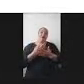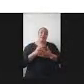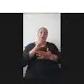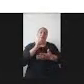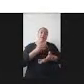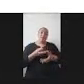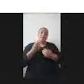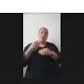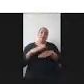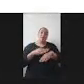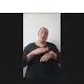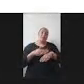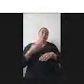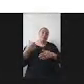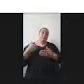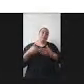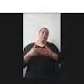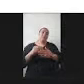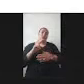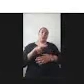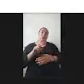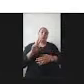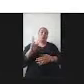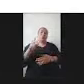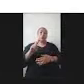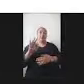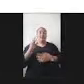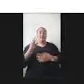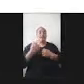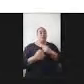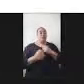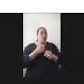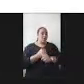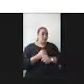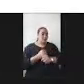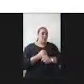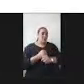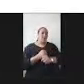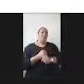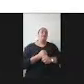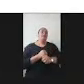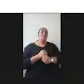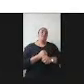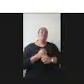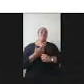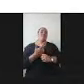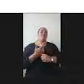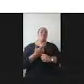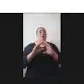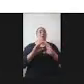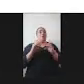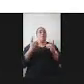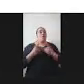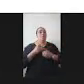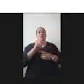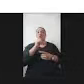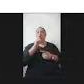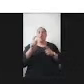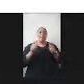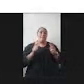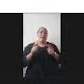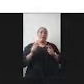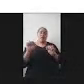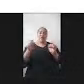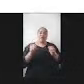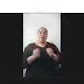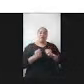during the 22-23 financial year. And although the department did not manage to recruit participants in